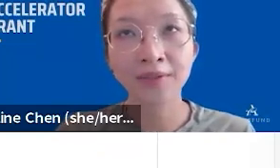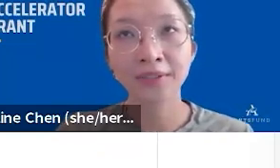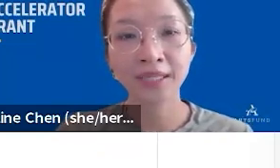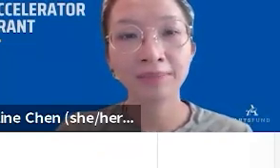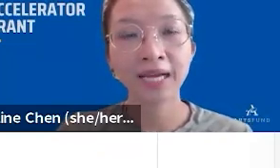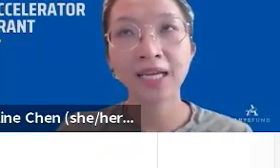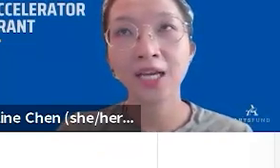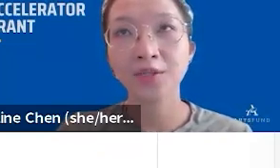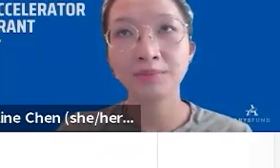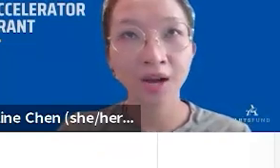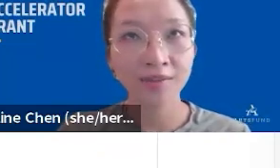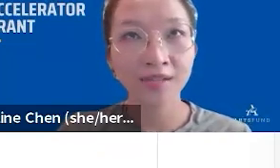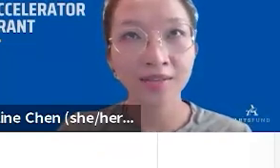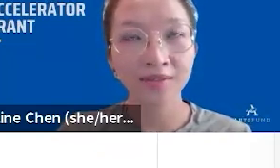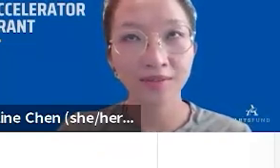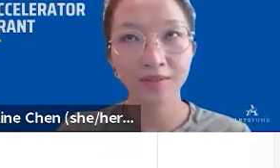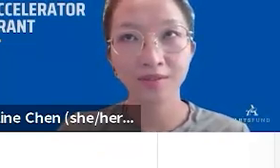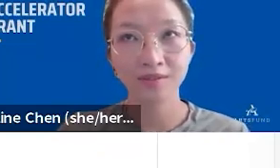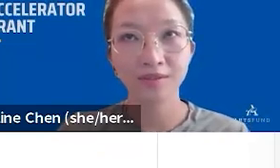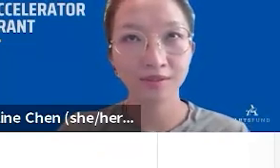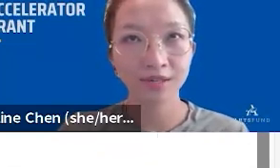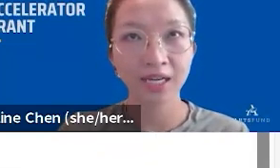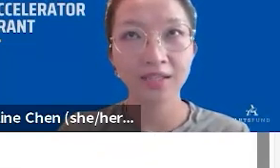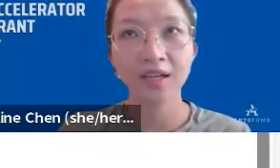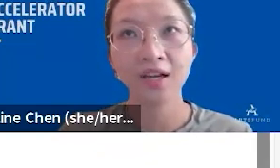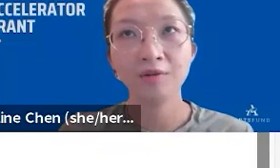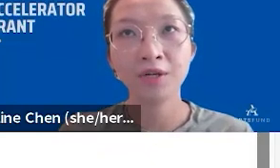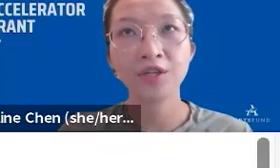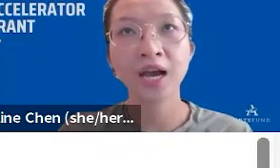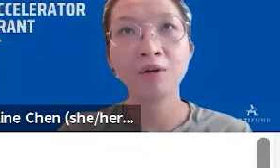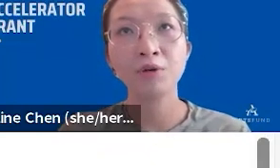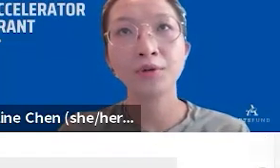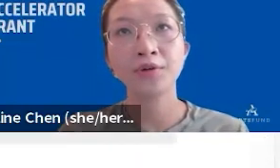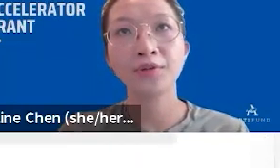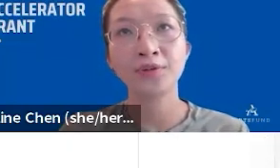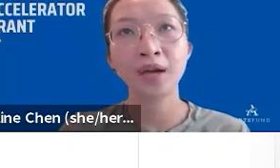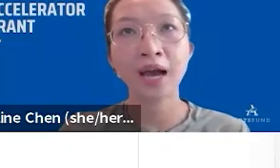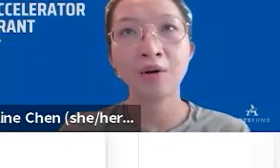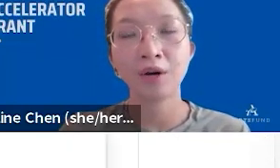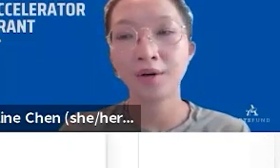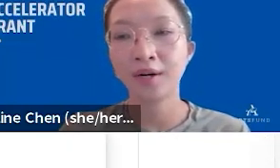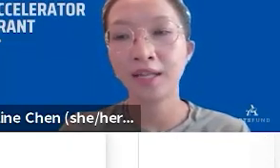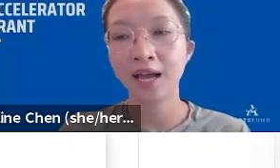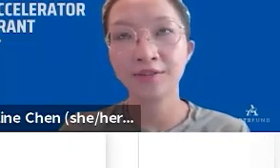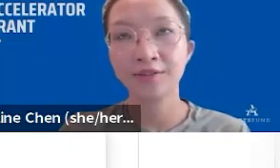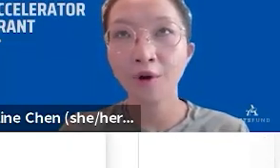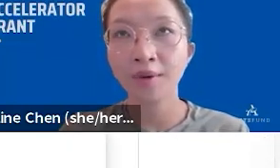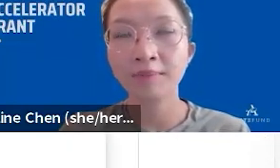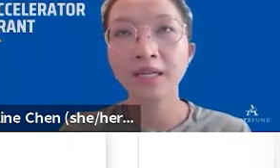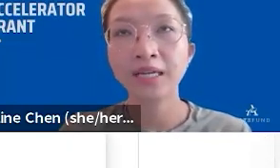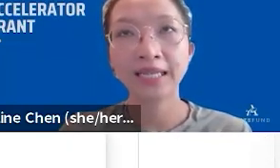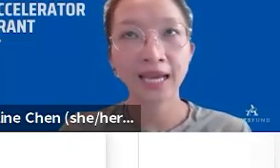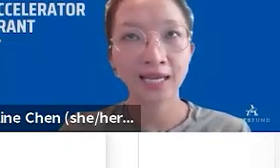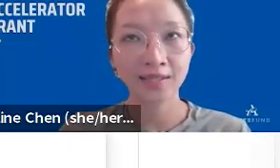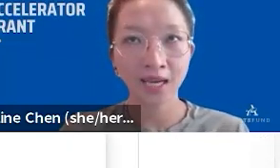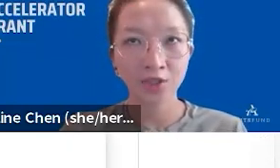go back to the application process screen, which I will go through our last